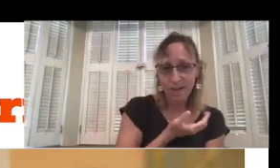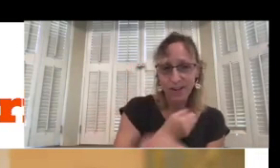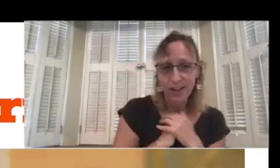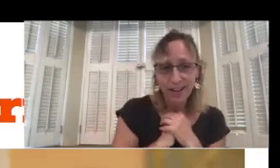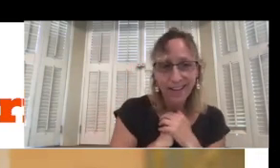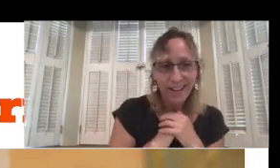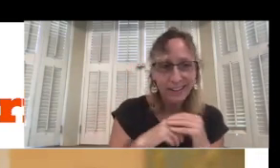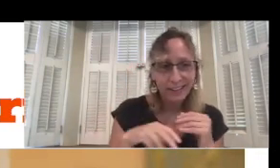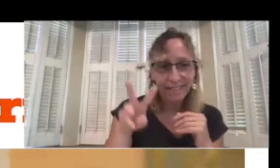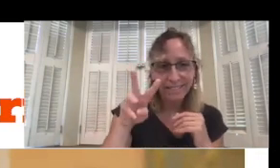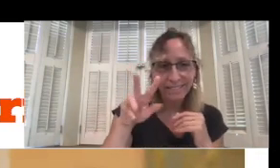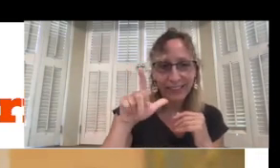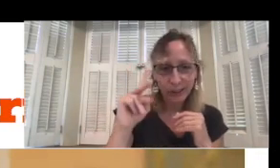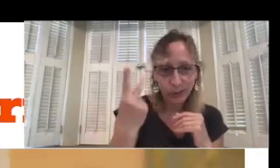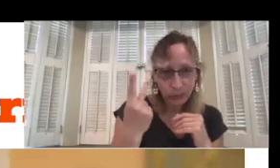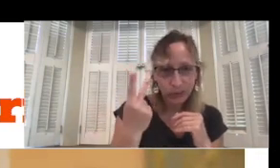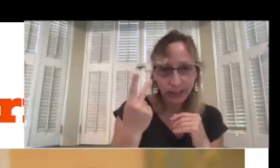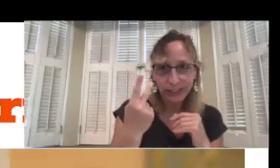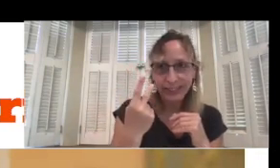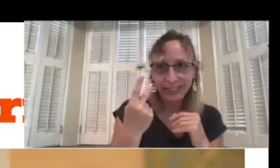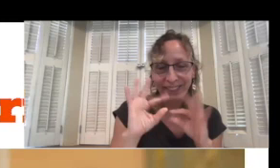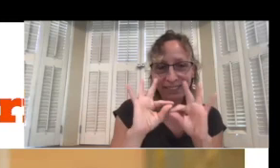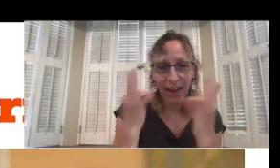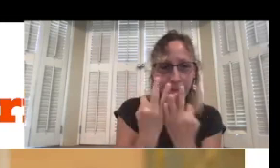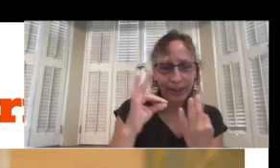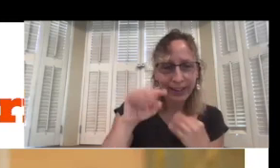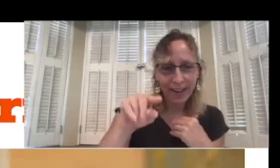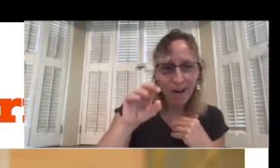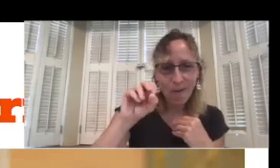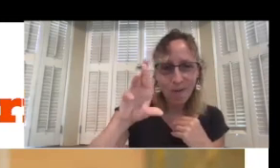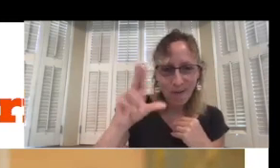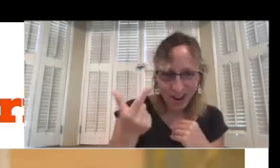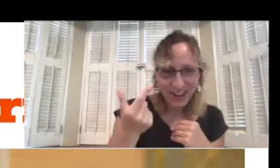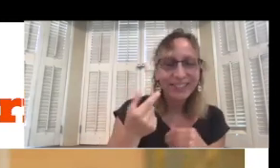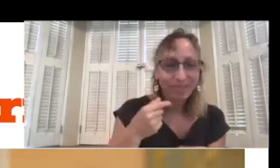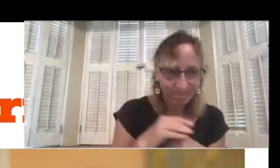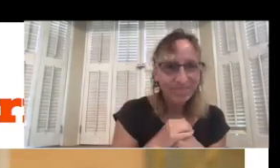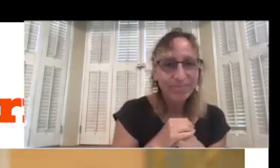We have FAQs that are posted on VL2's website.